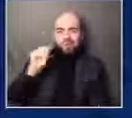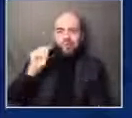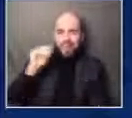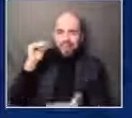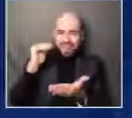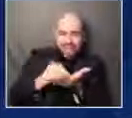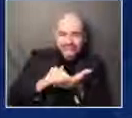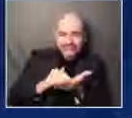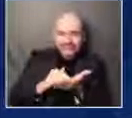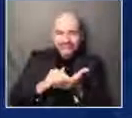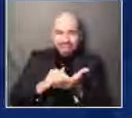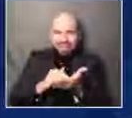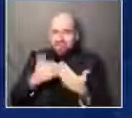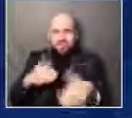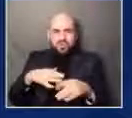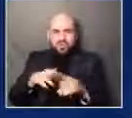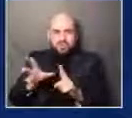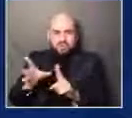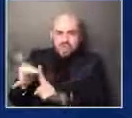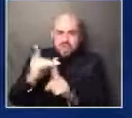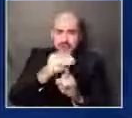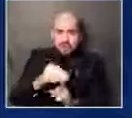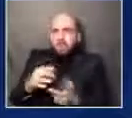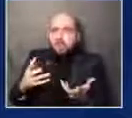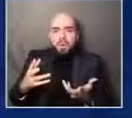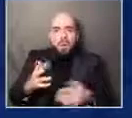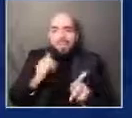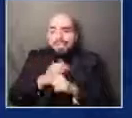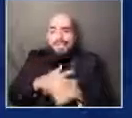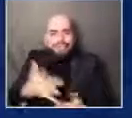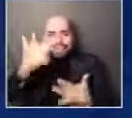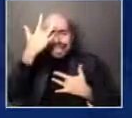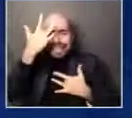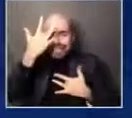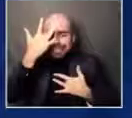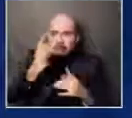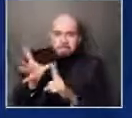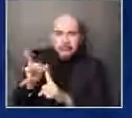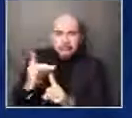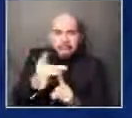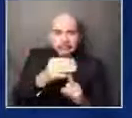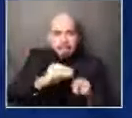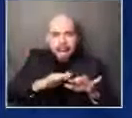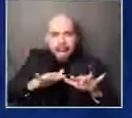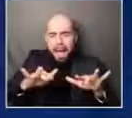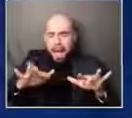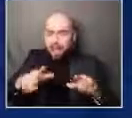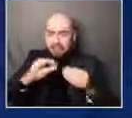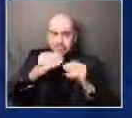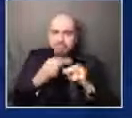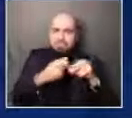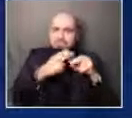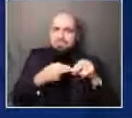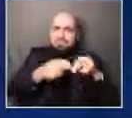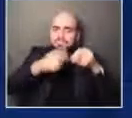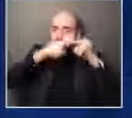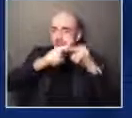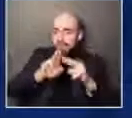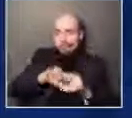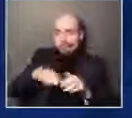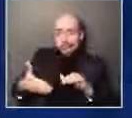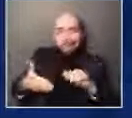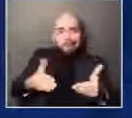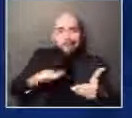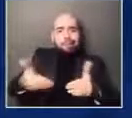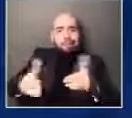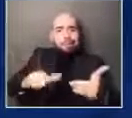Infection rates are going up, hospitalizations are going up, deaths are going up. This crisis claims nearly